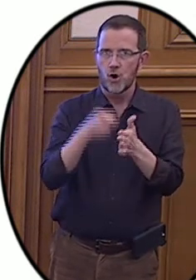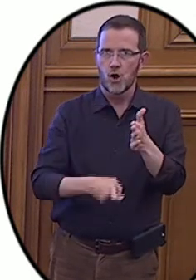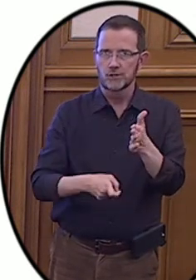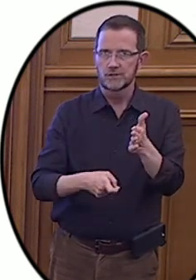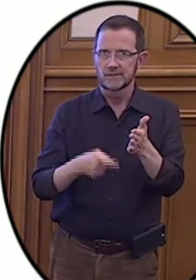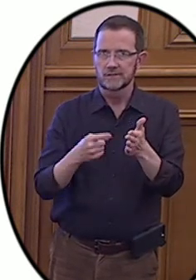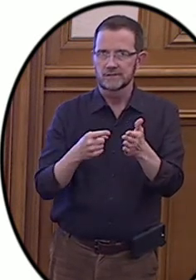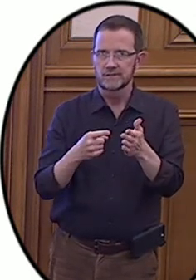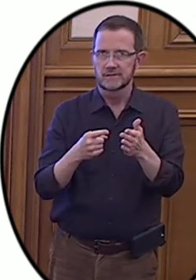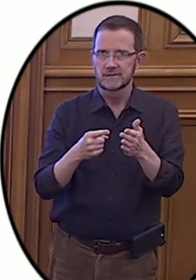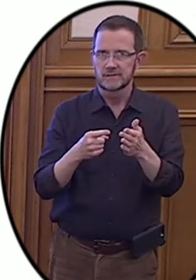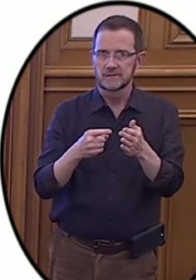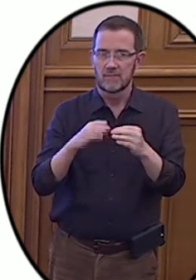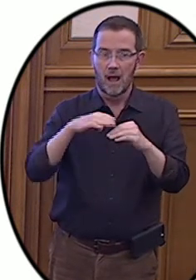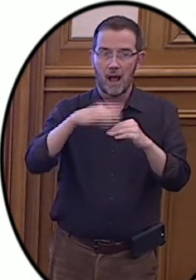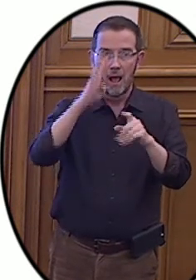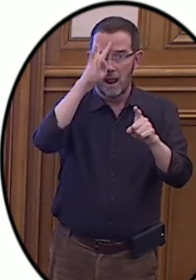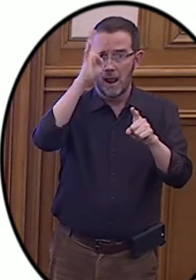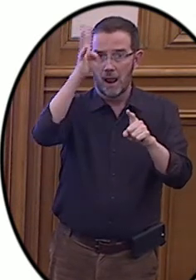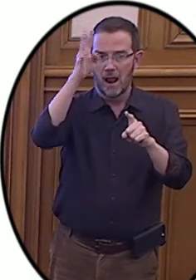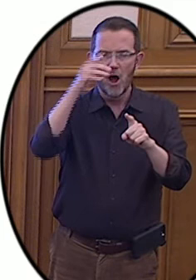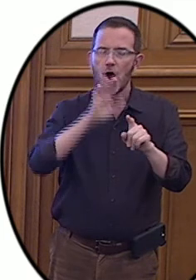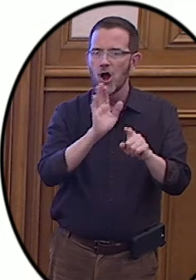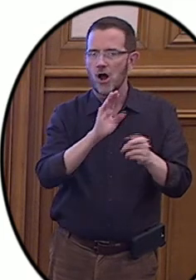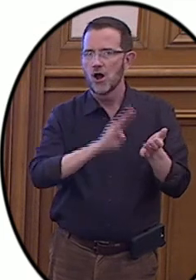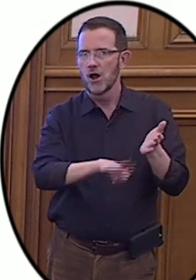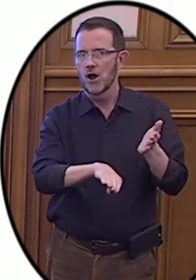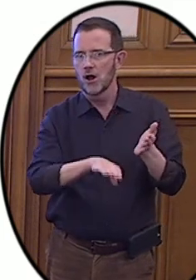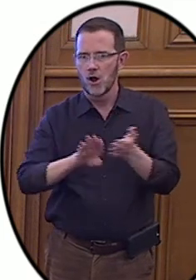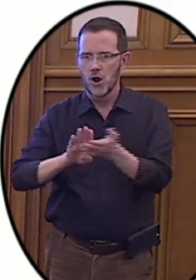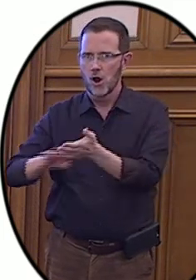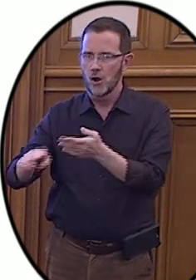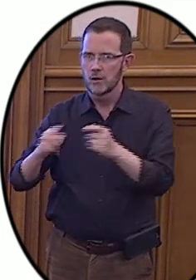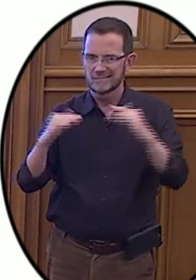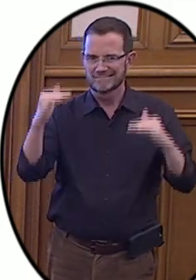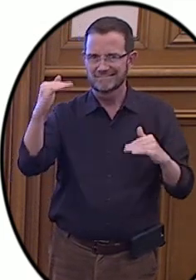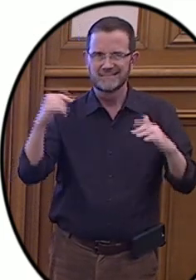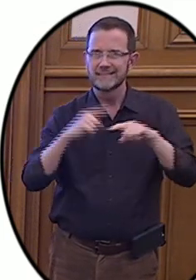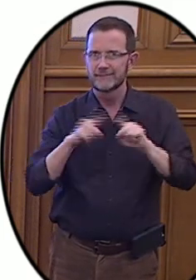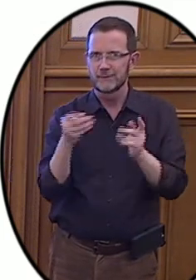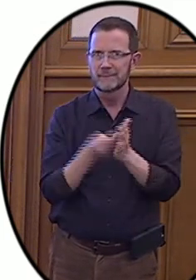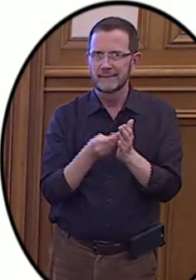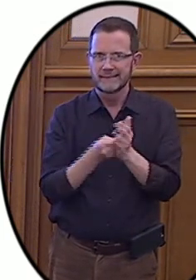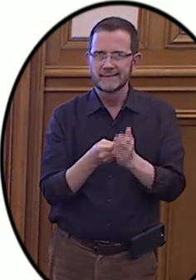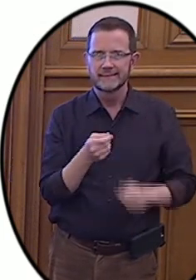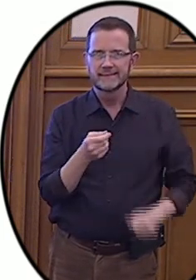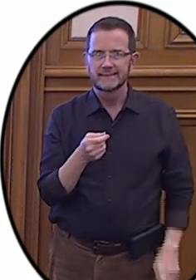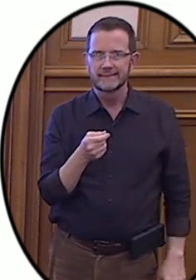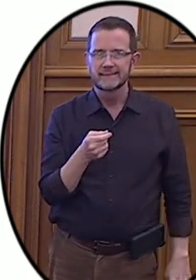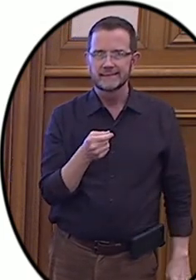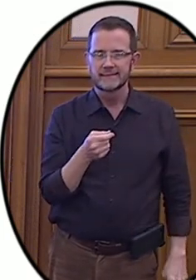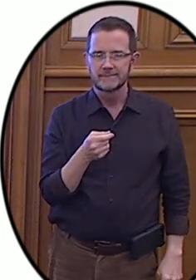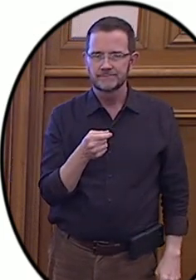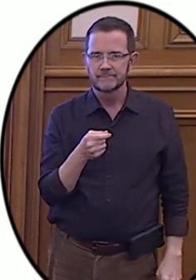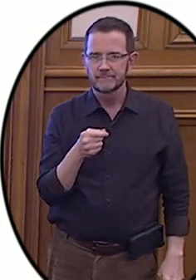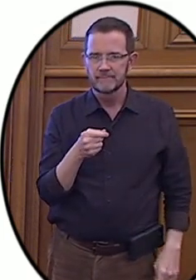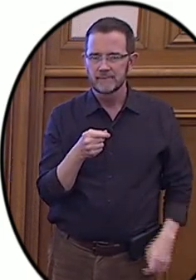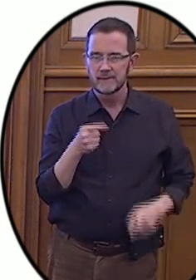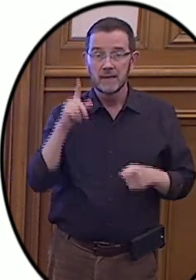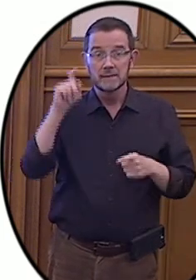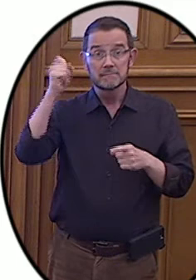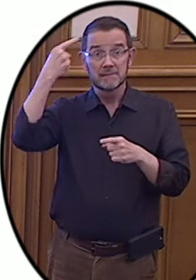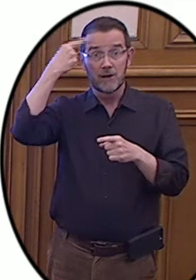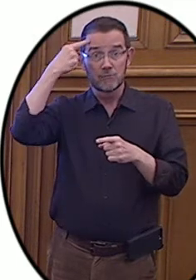payment for the modification. And the basic difference is that publicly